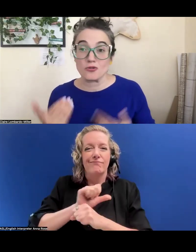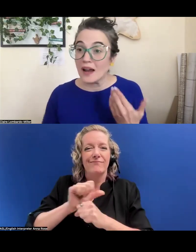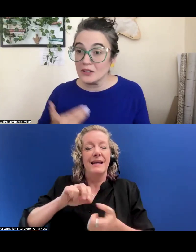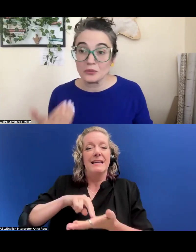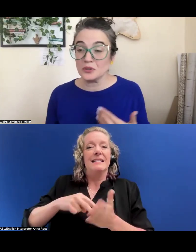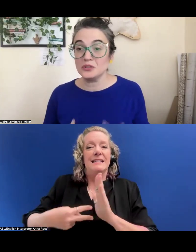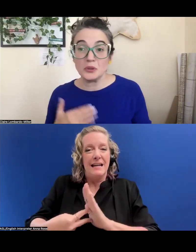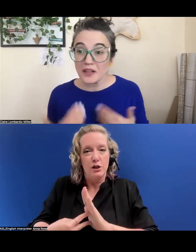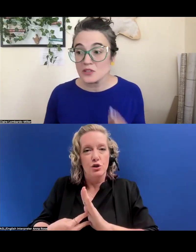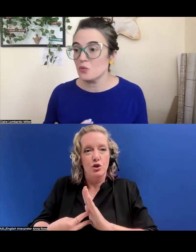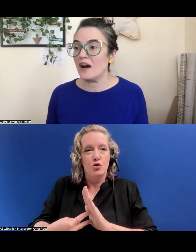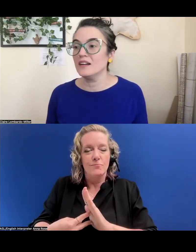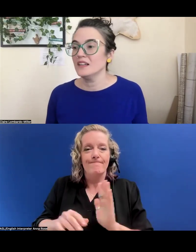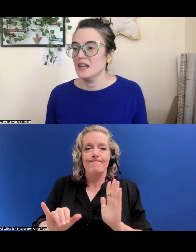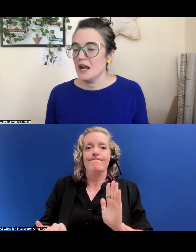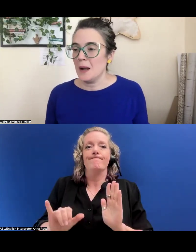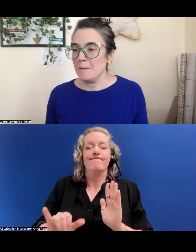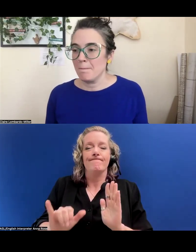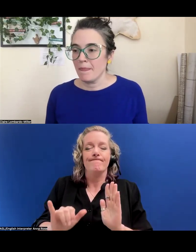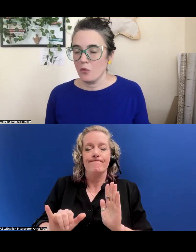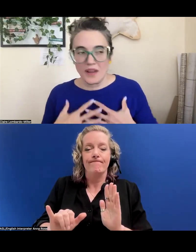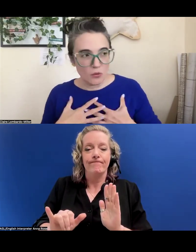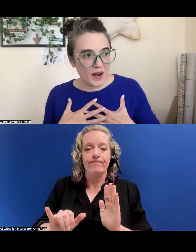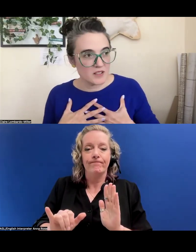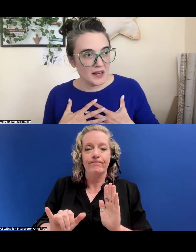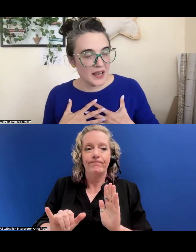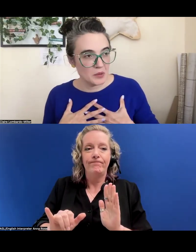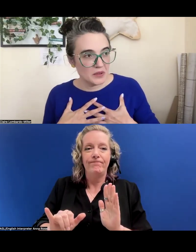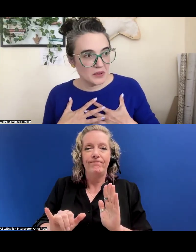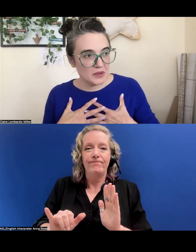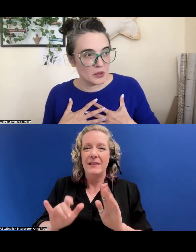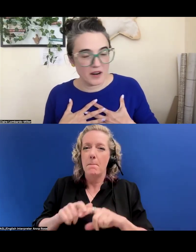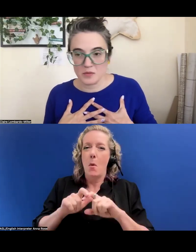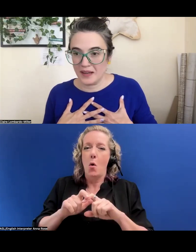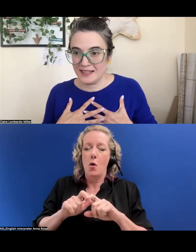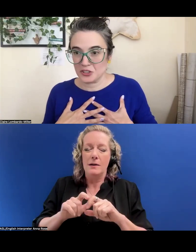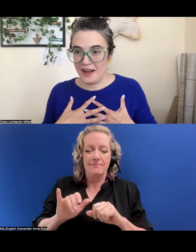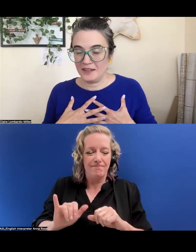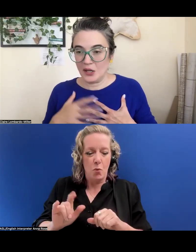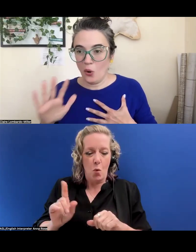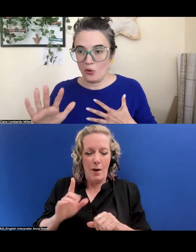and driving through, doing what I do well. Wait, where is my accountability? Where is